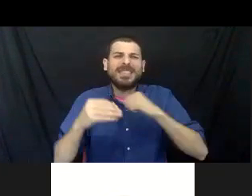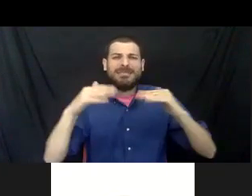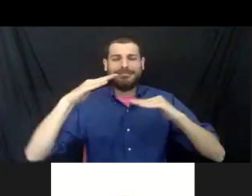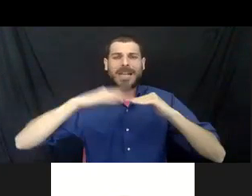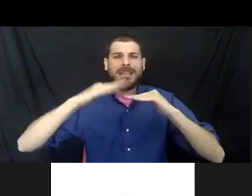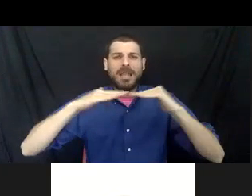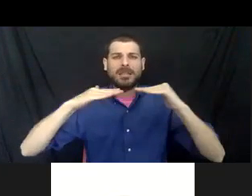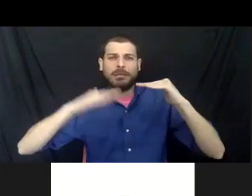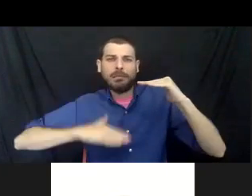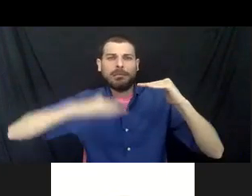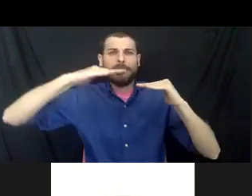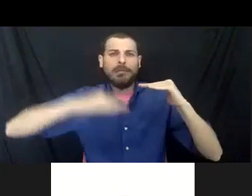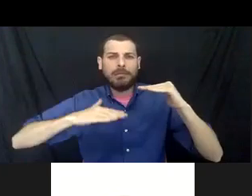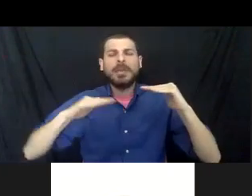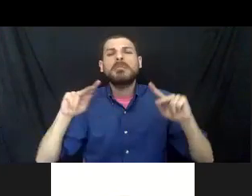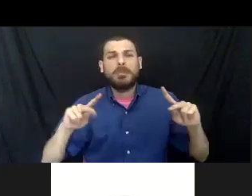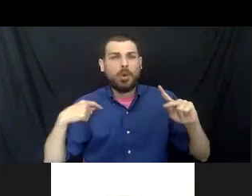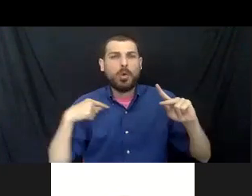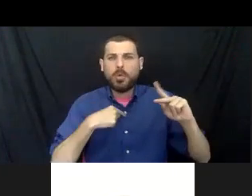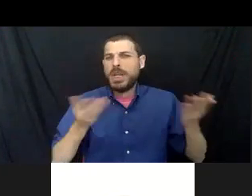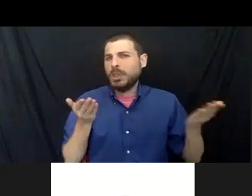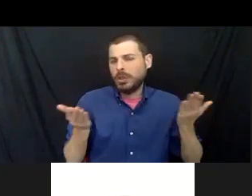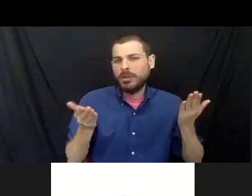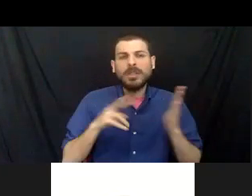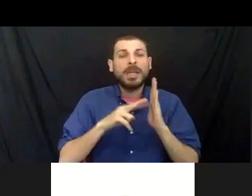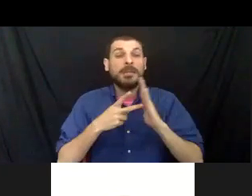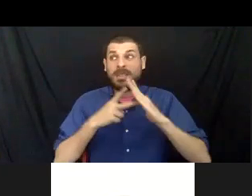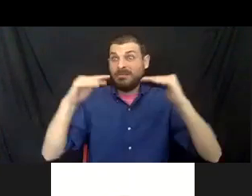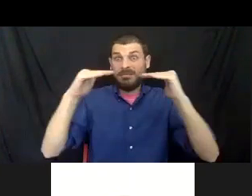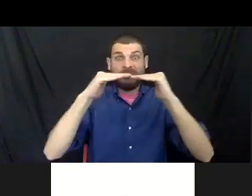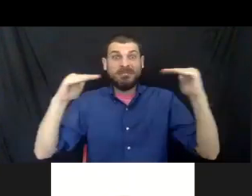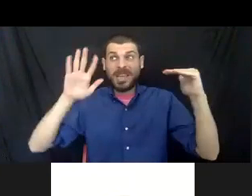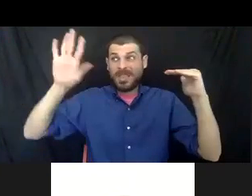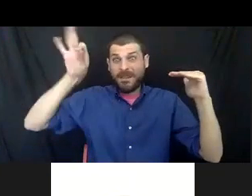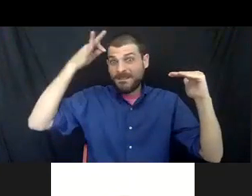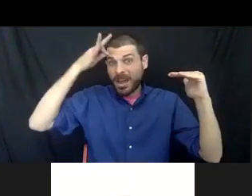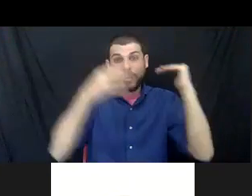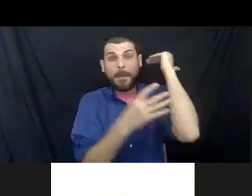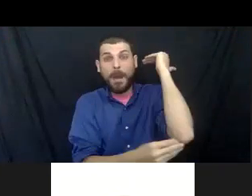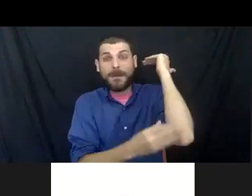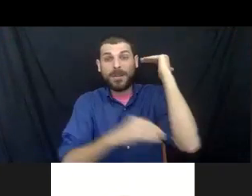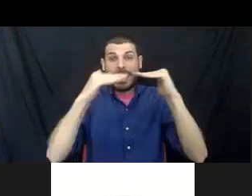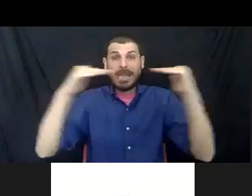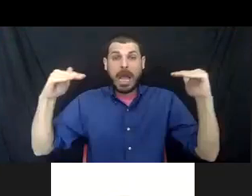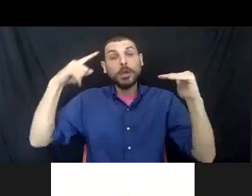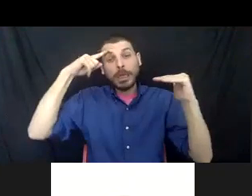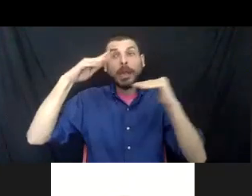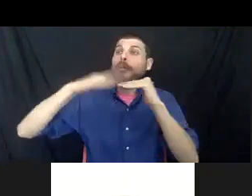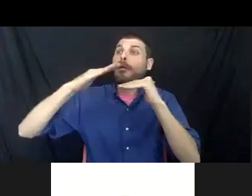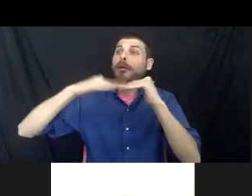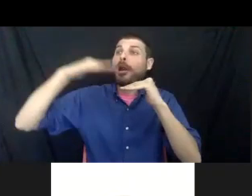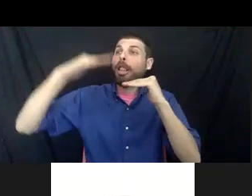we also help people who are between 200 and 400% of the federal poverty guidelines, which is most people who live in